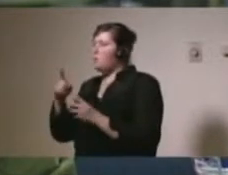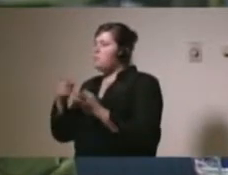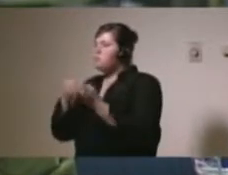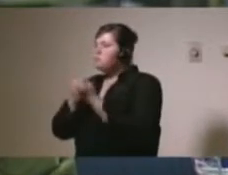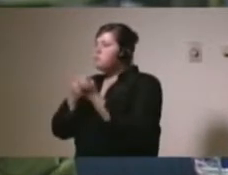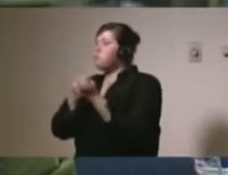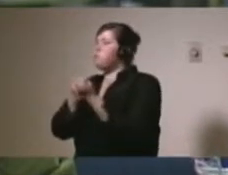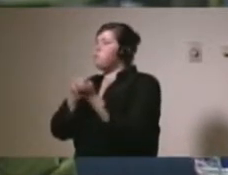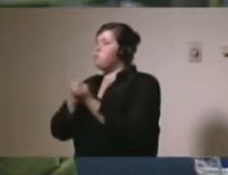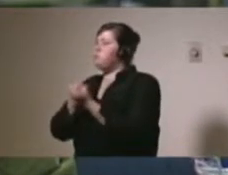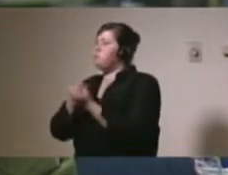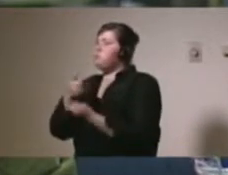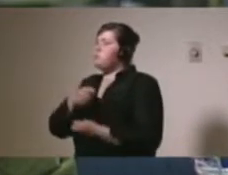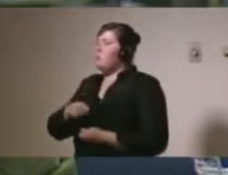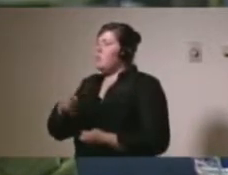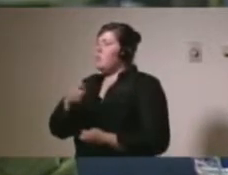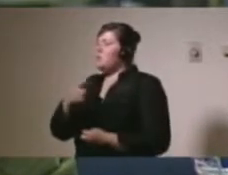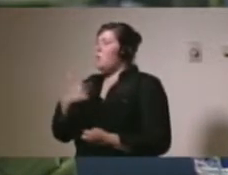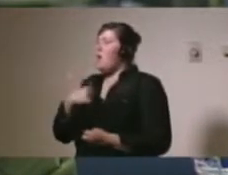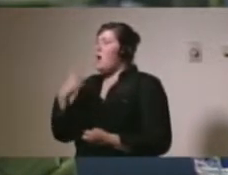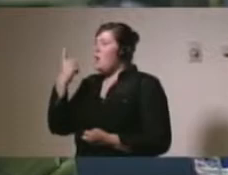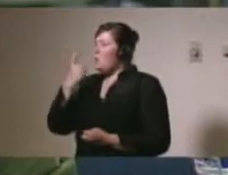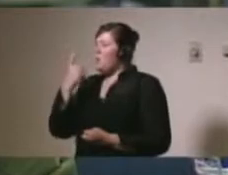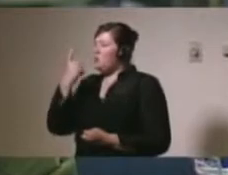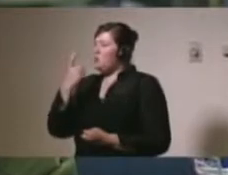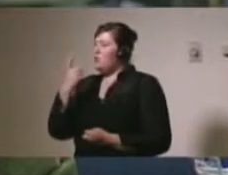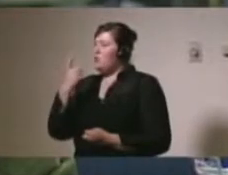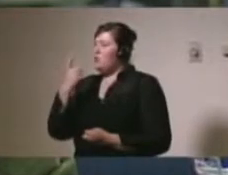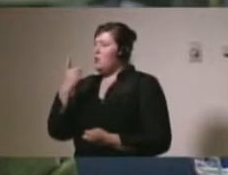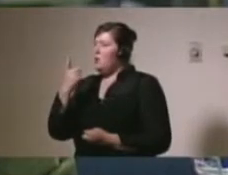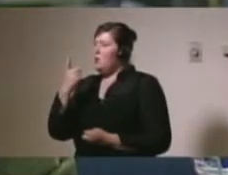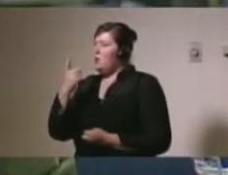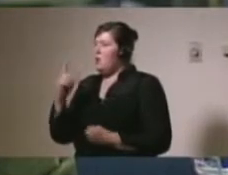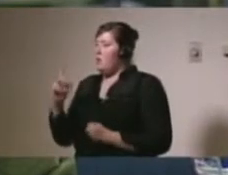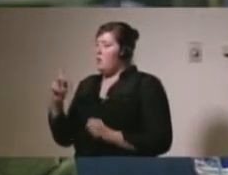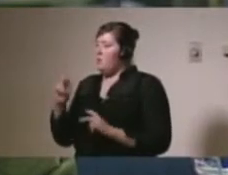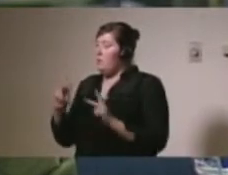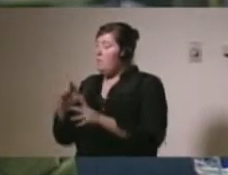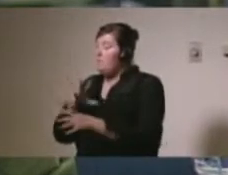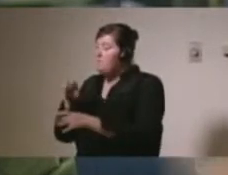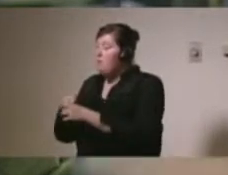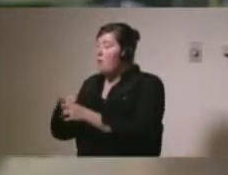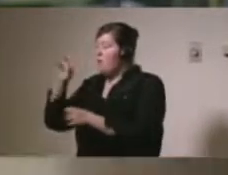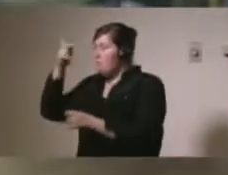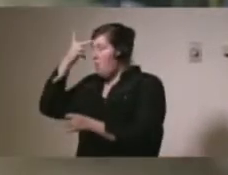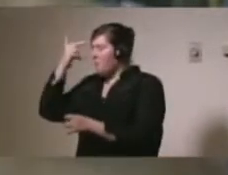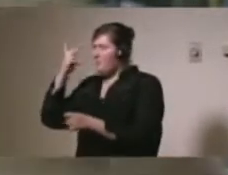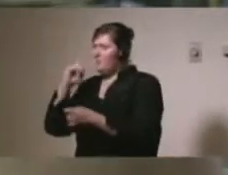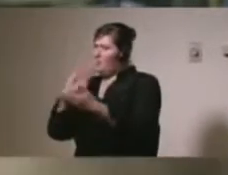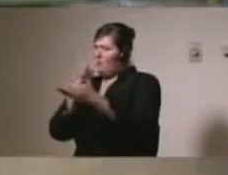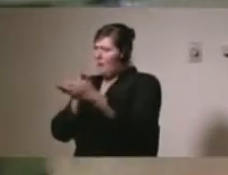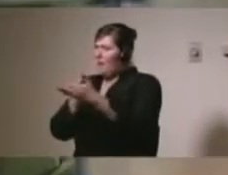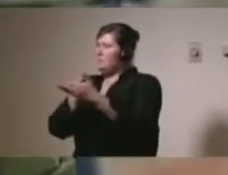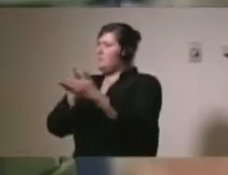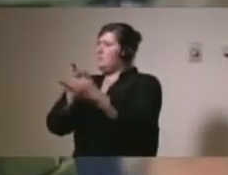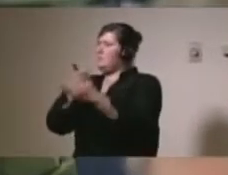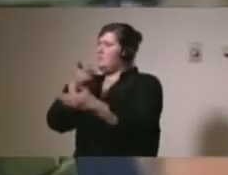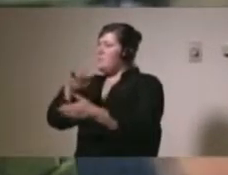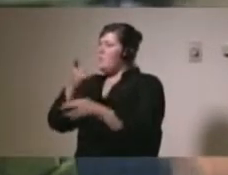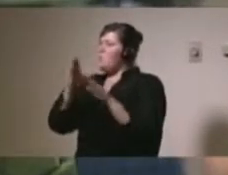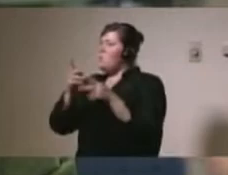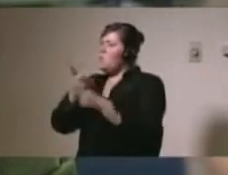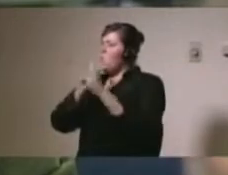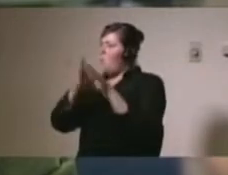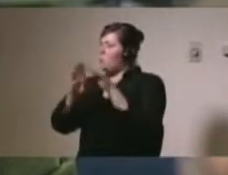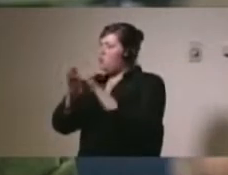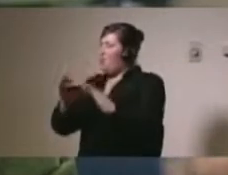What have you done to enlist the sort of groups who may be on the right side of politics who are against this, and sort of having them as part